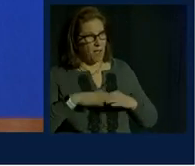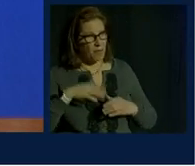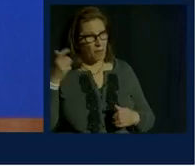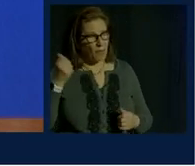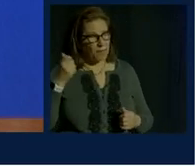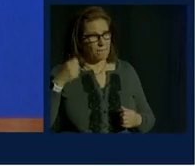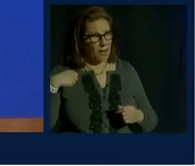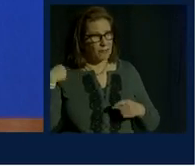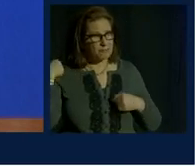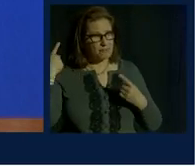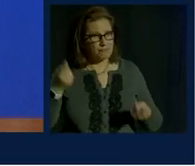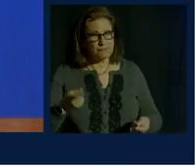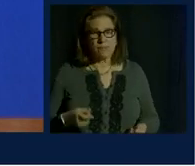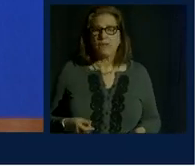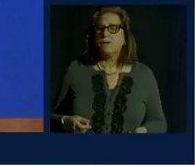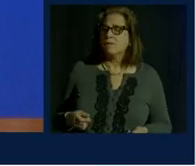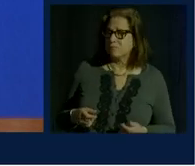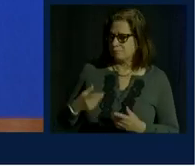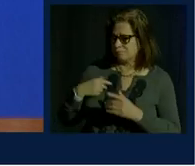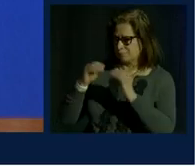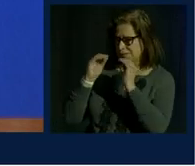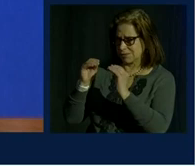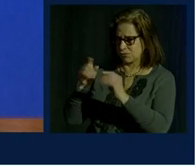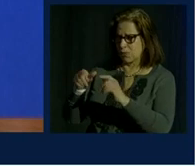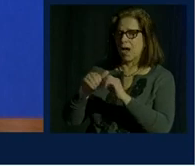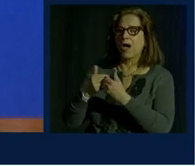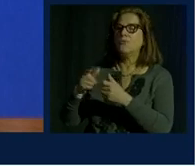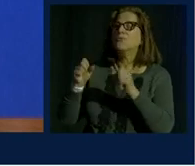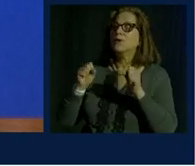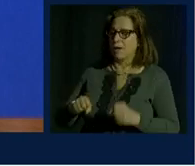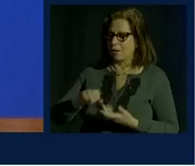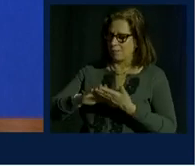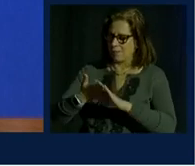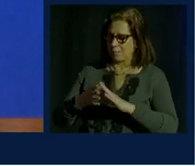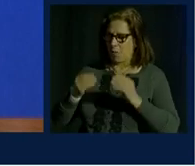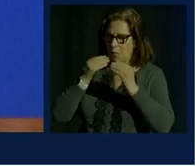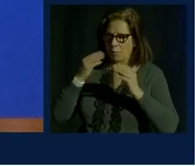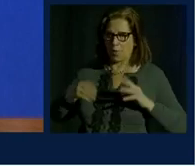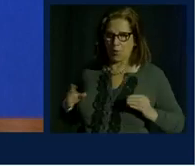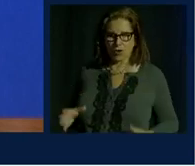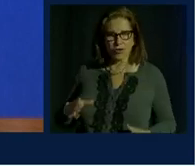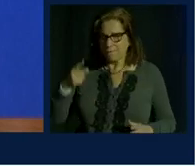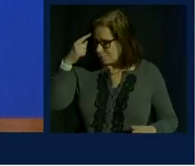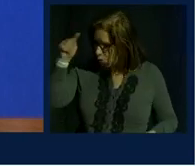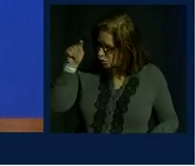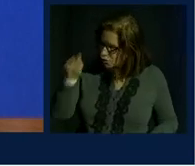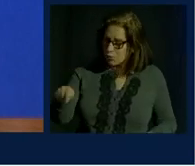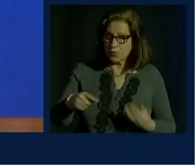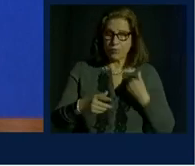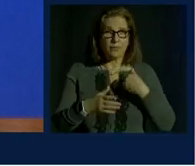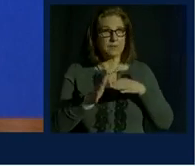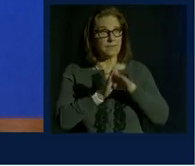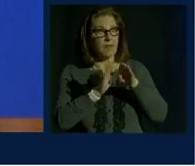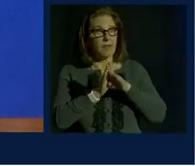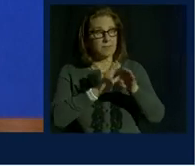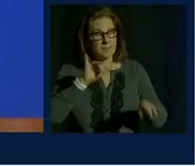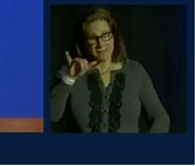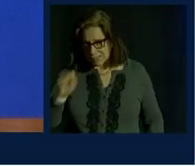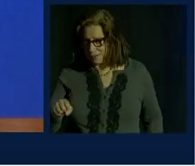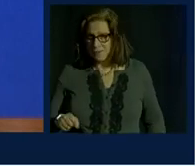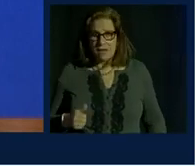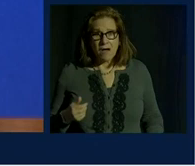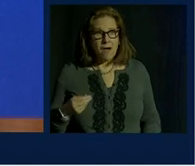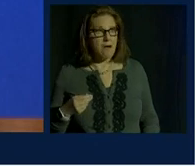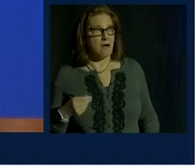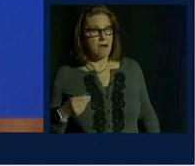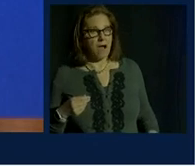Additionally, our Parcel 15 interim retail space. This is a concept that we will have on the Parcel 15